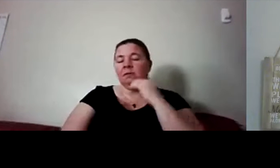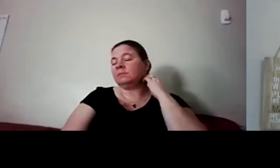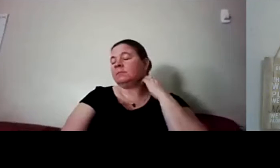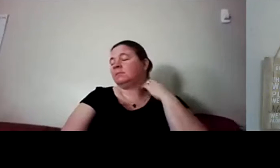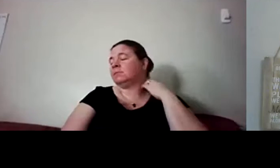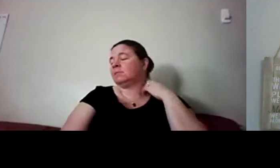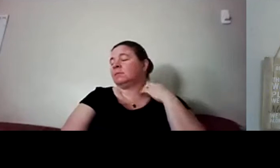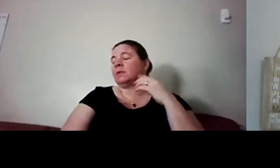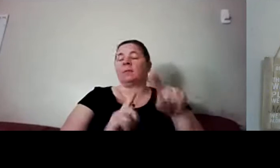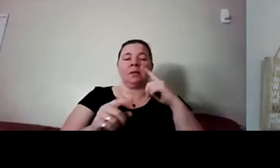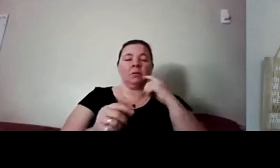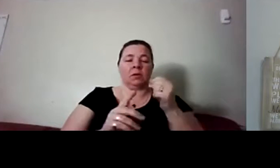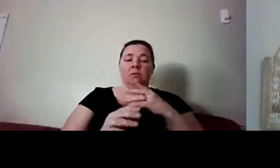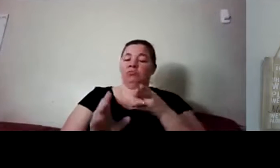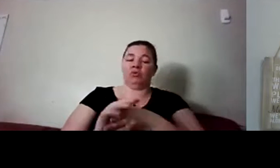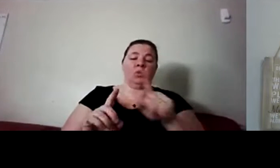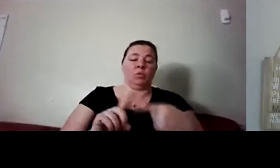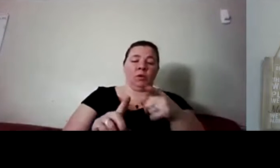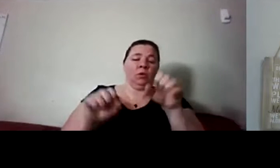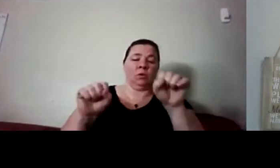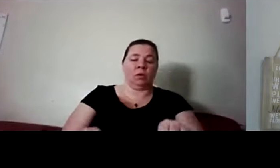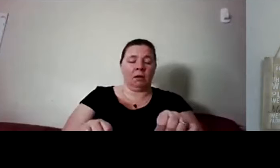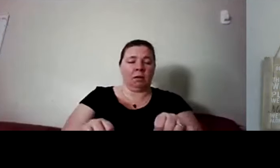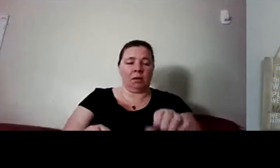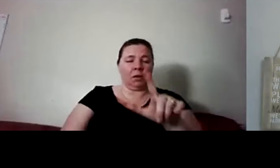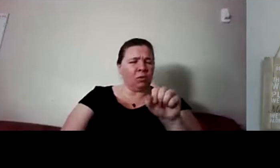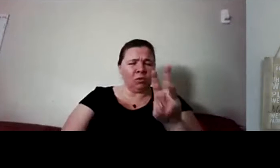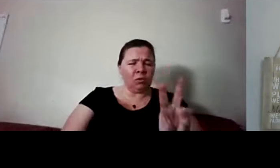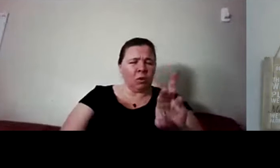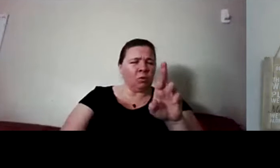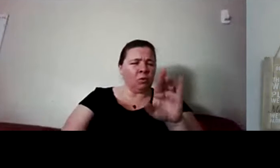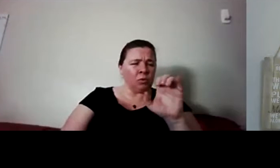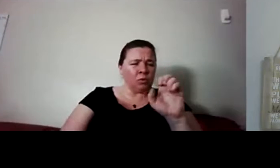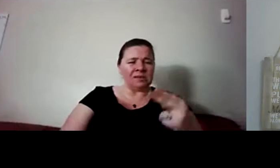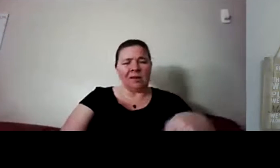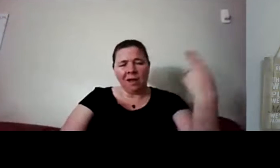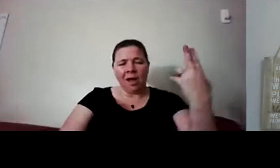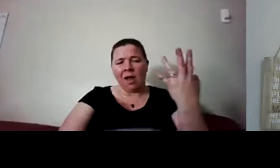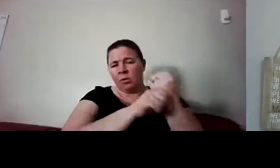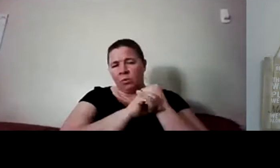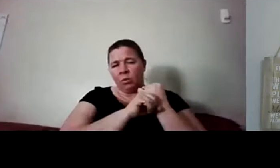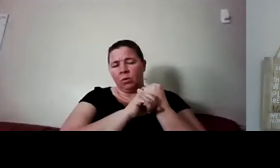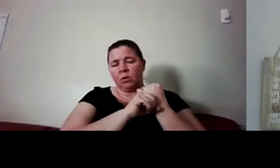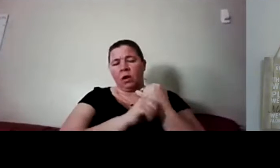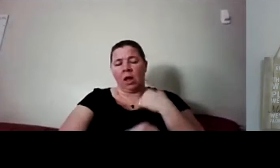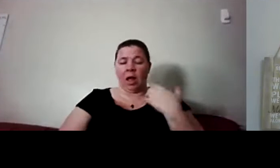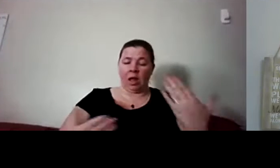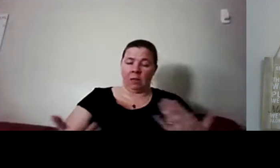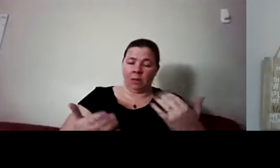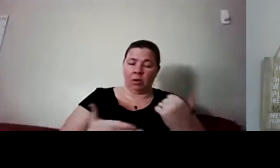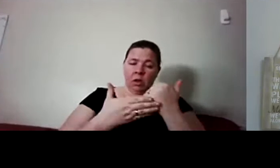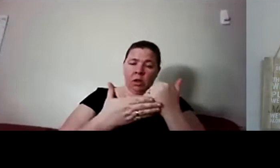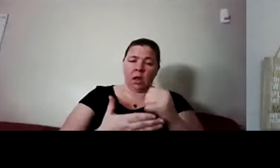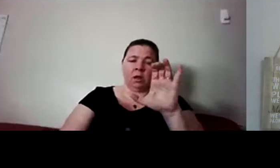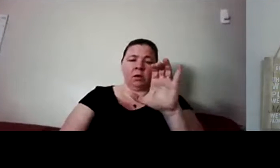And it's really such low risk with extremely high reward. So I'm here to help Charles